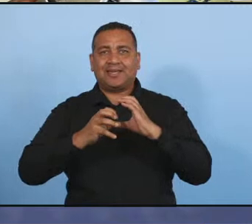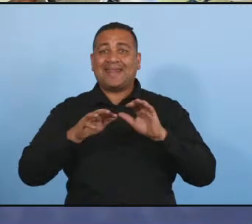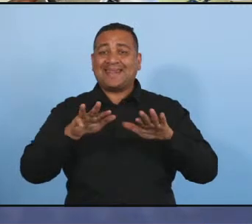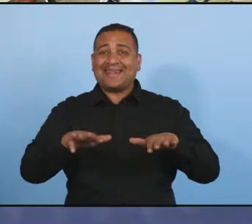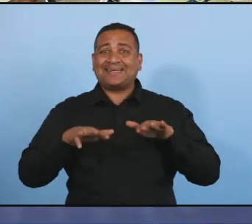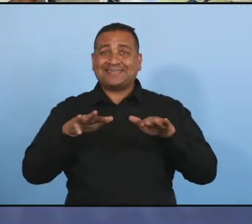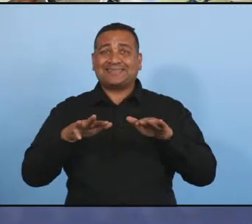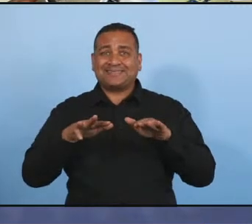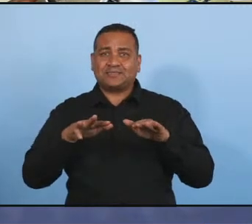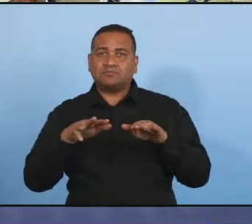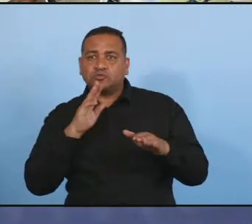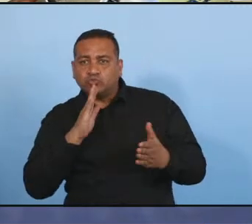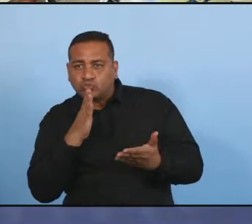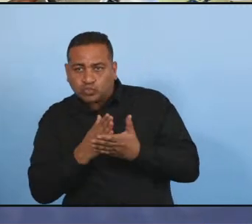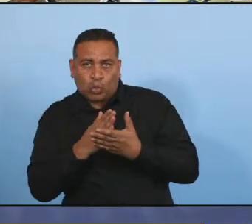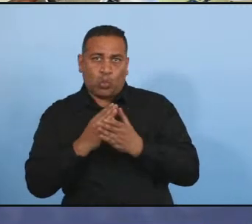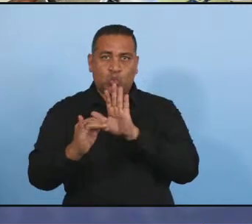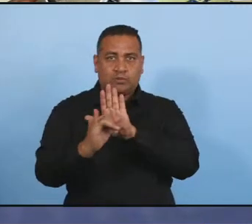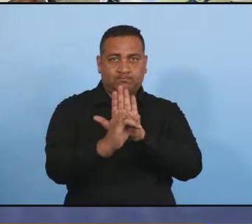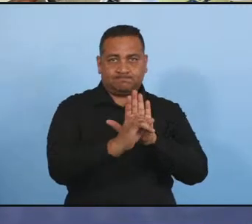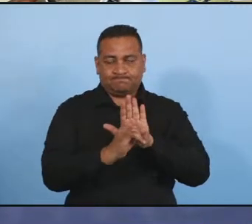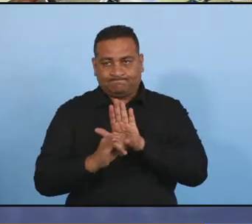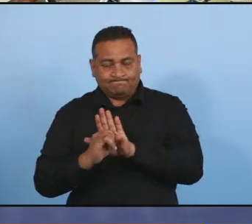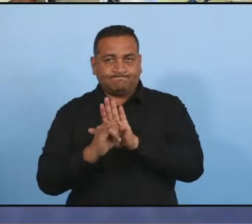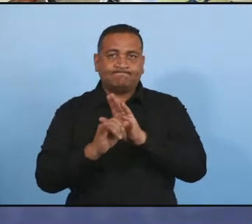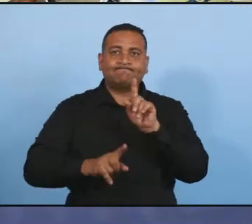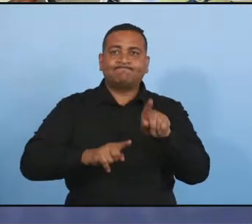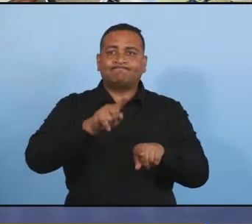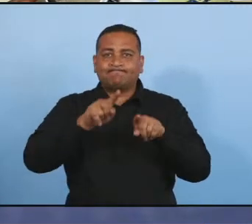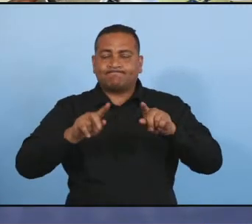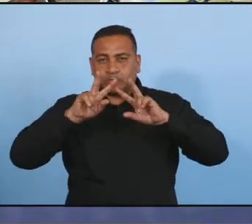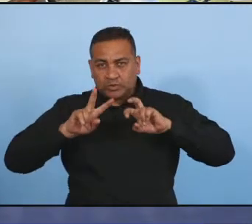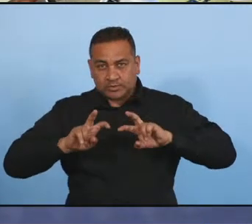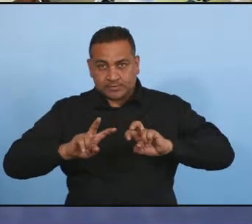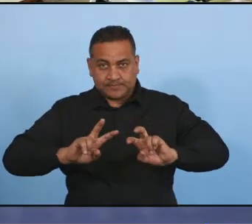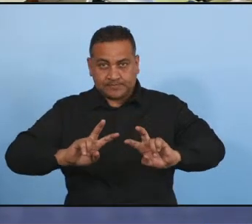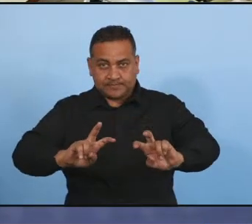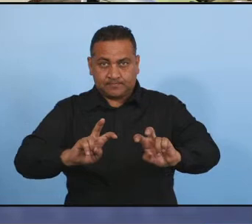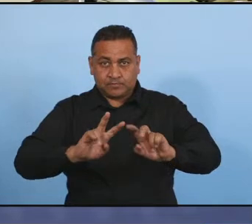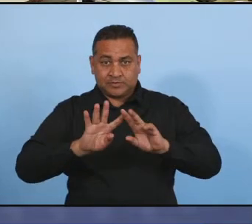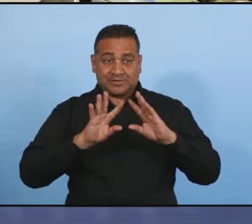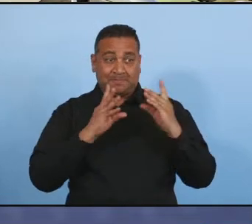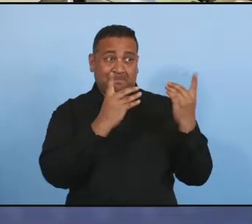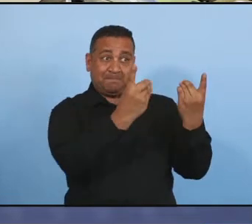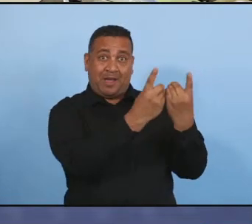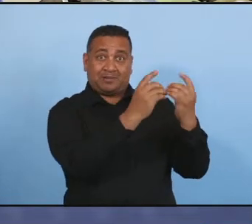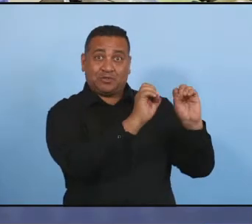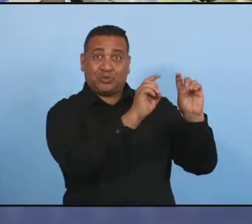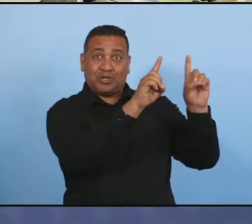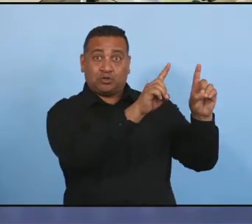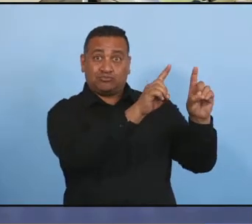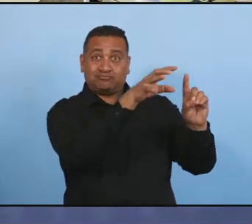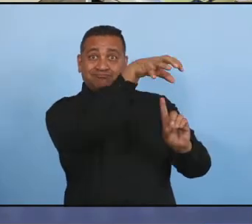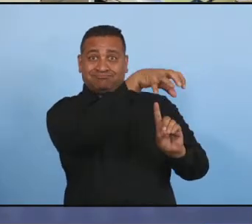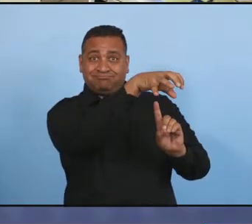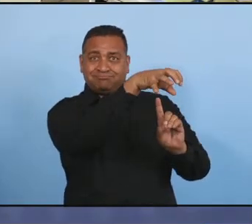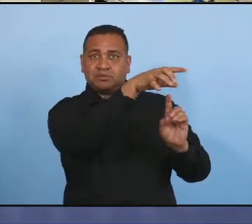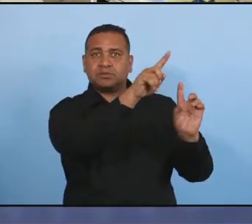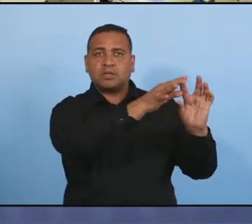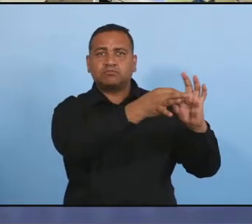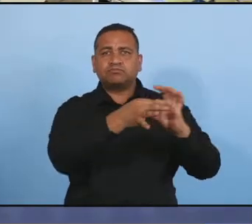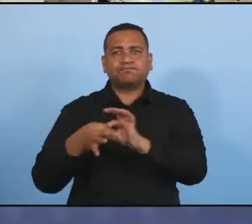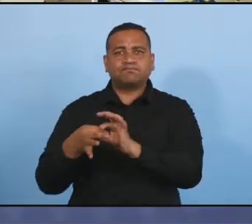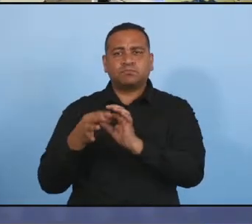identified by research that was done by the Department of Education, particularly to look at how